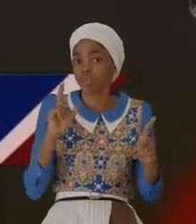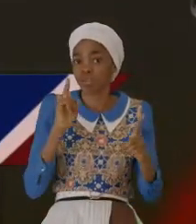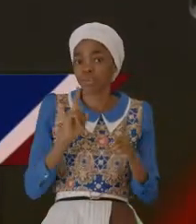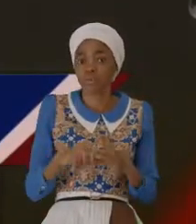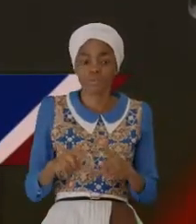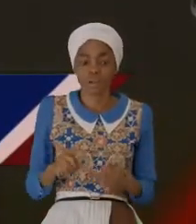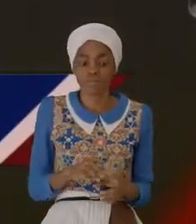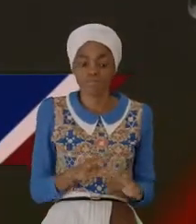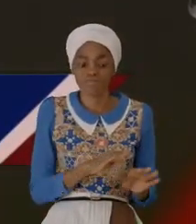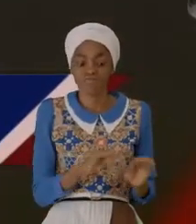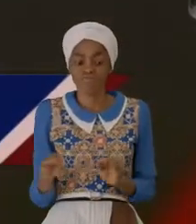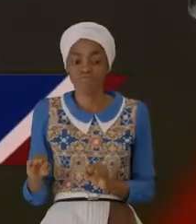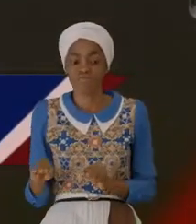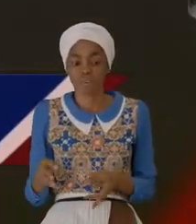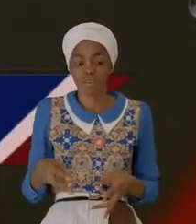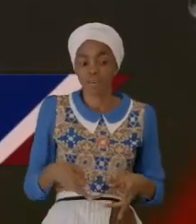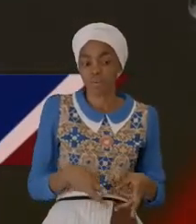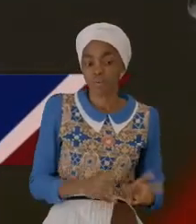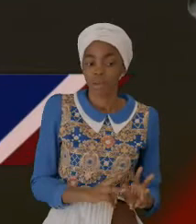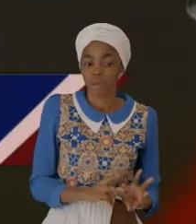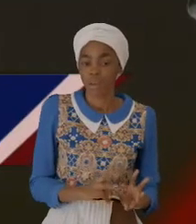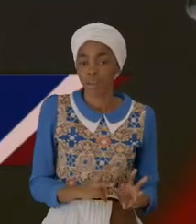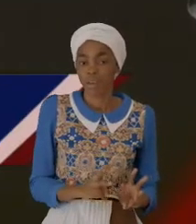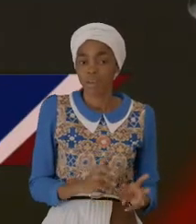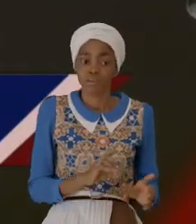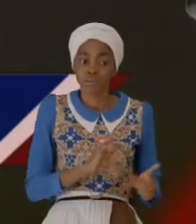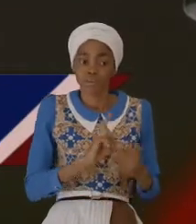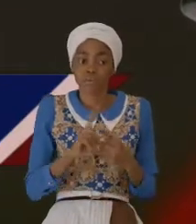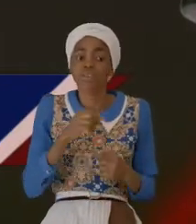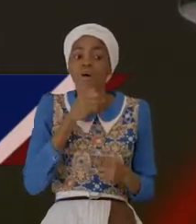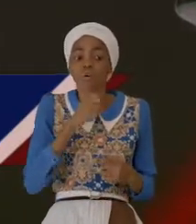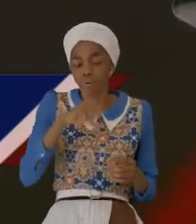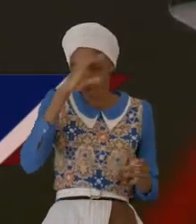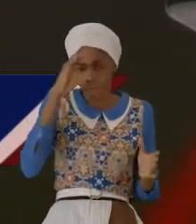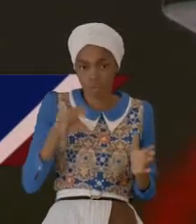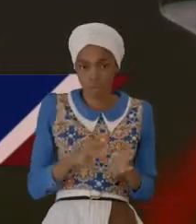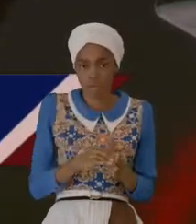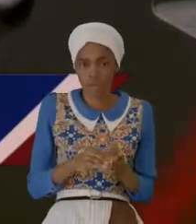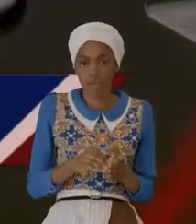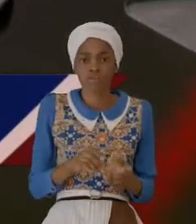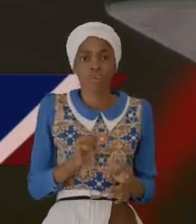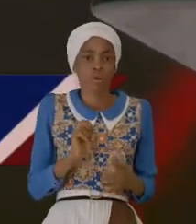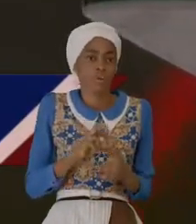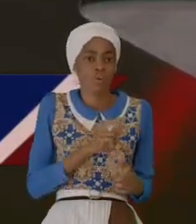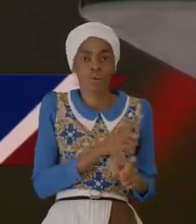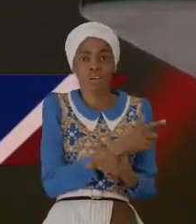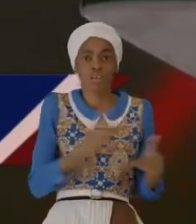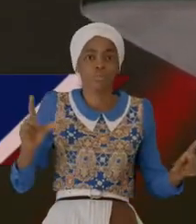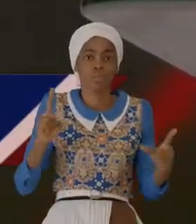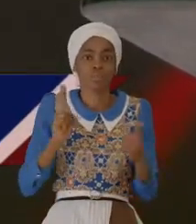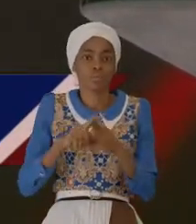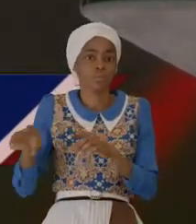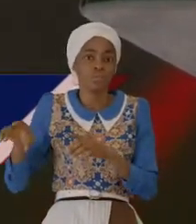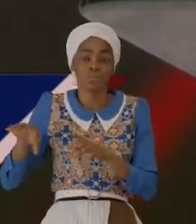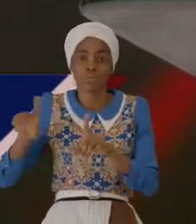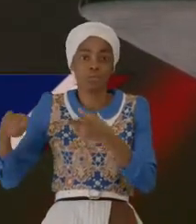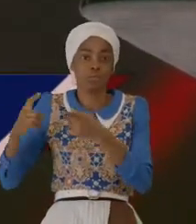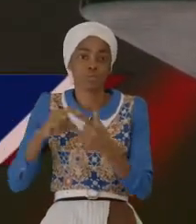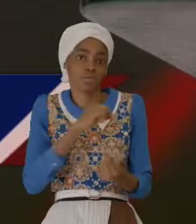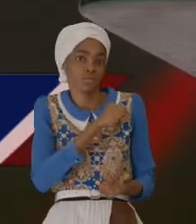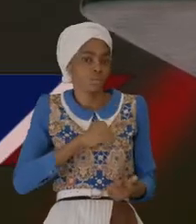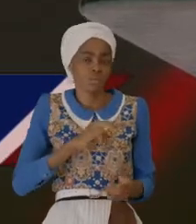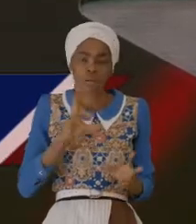the track of the old of the New Covenant and the Liberty to go to circumcision no don't